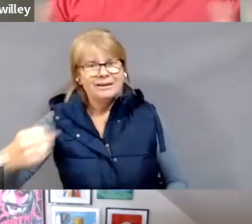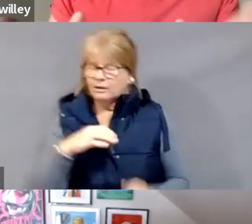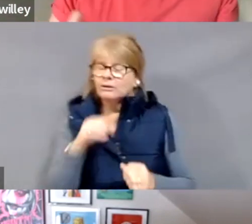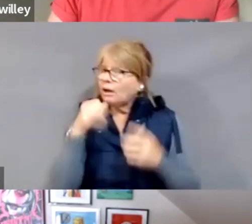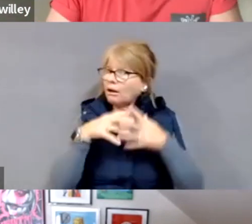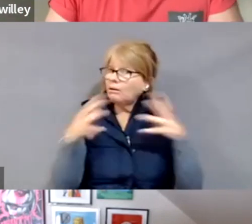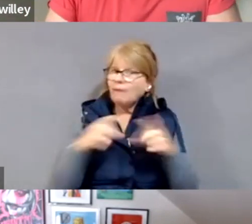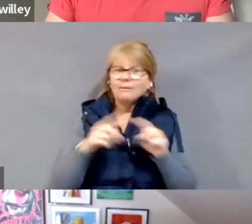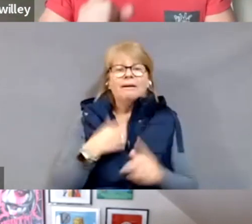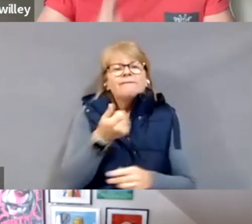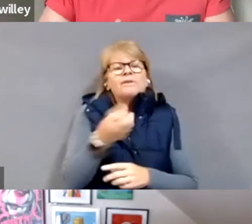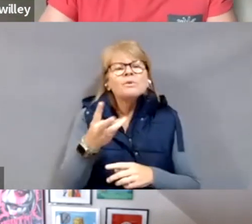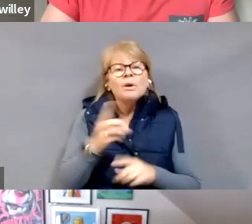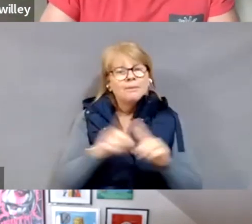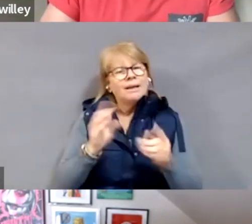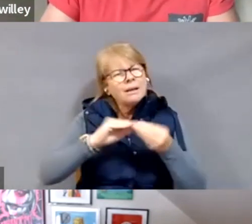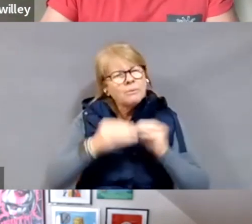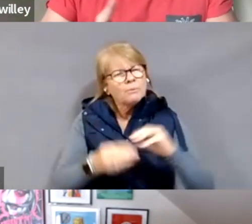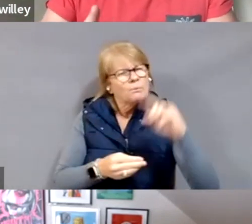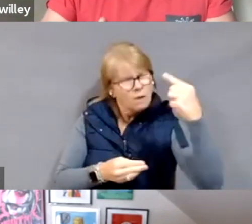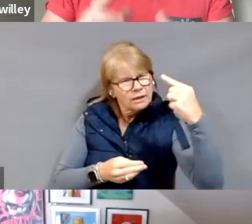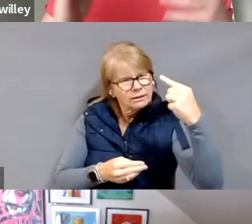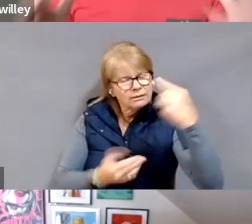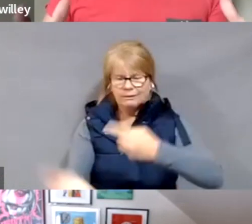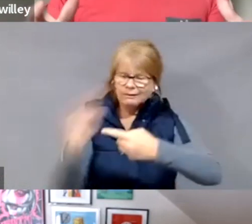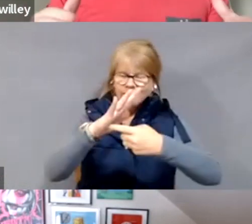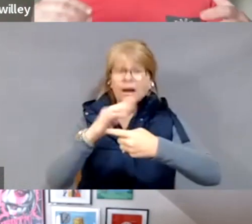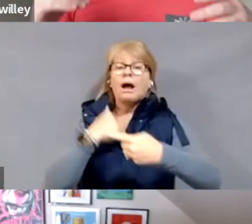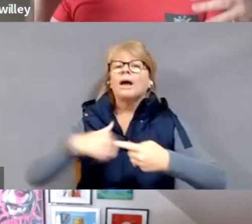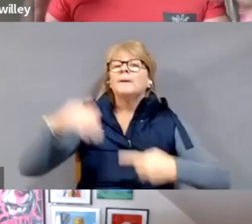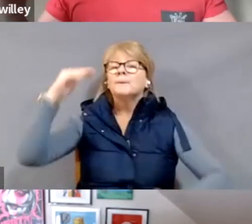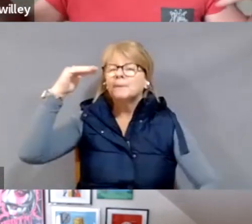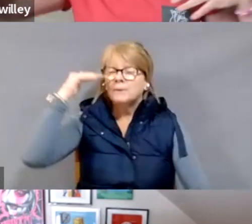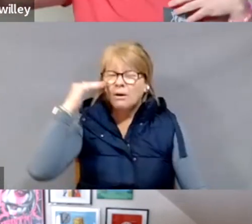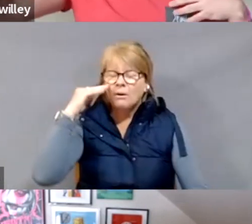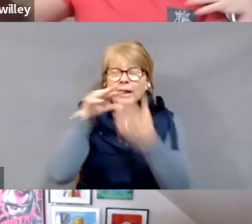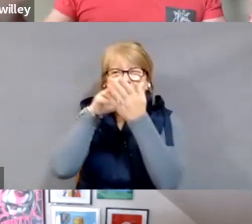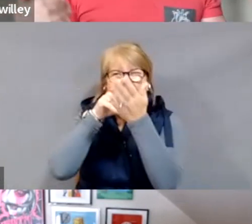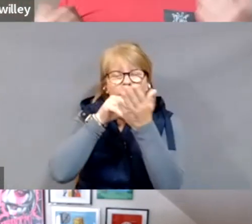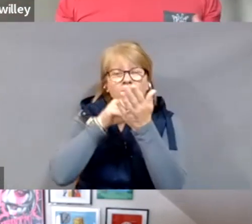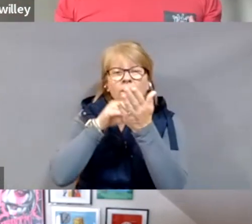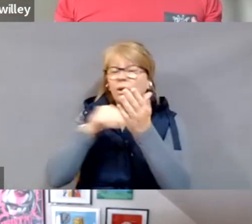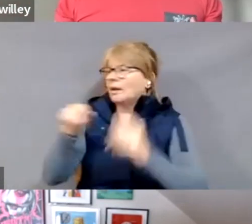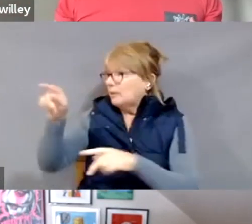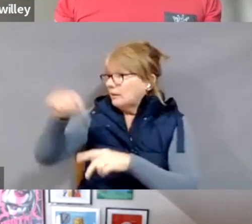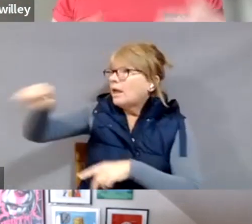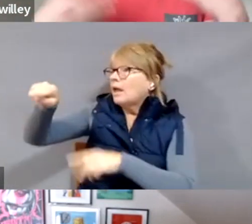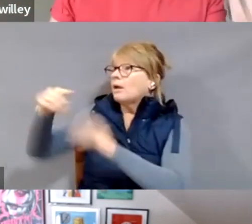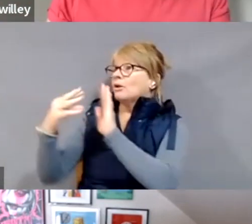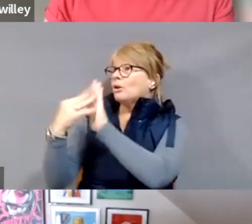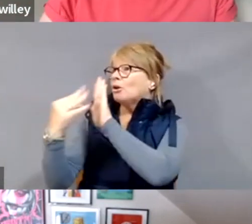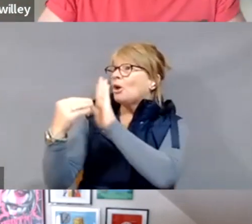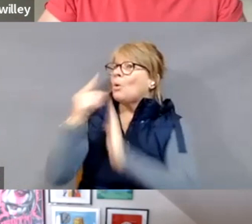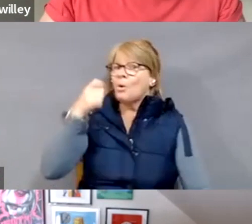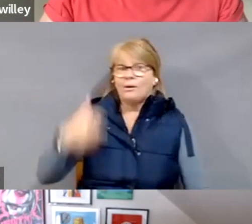of them, but I got a few. But the number one thing I did get was I got to know, and all of those people got to know me, because I would come